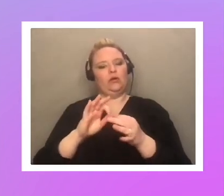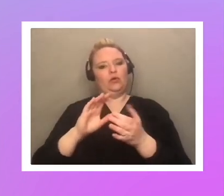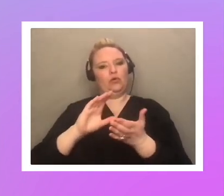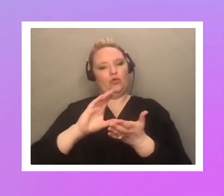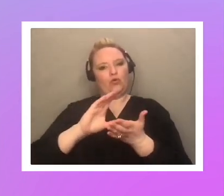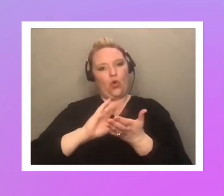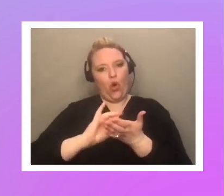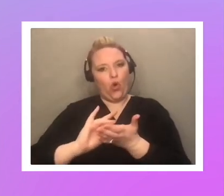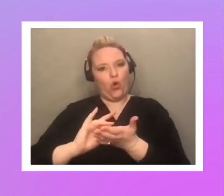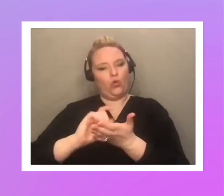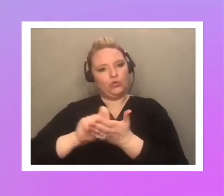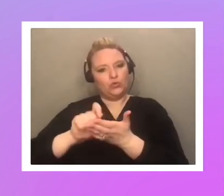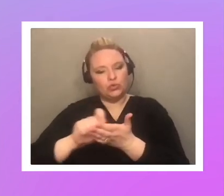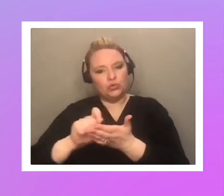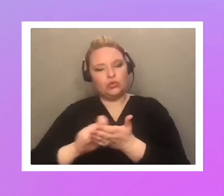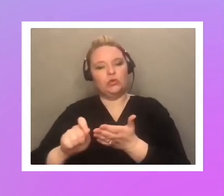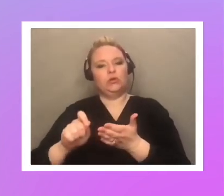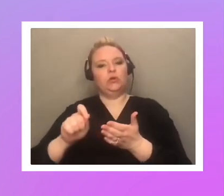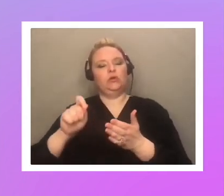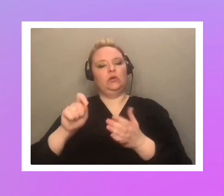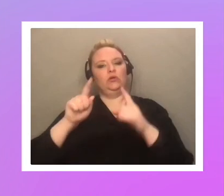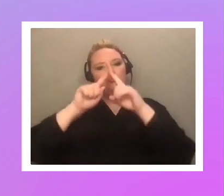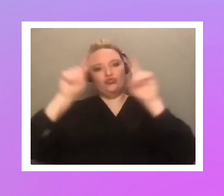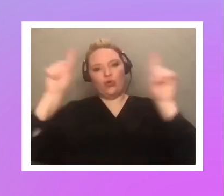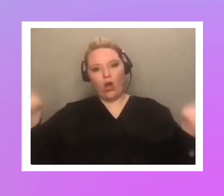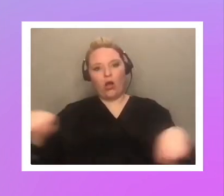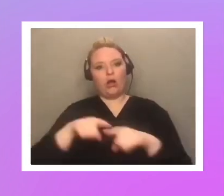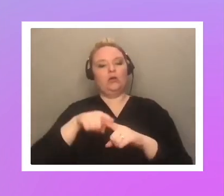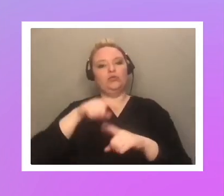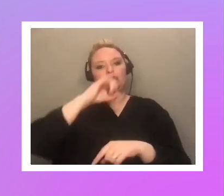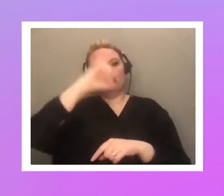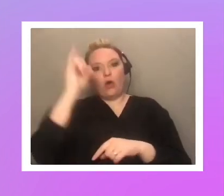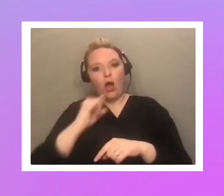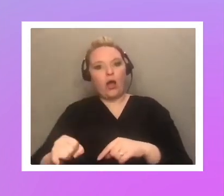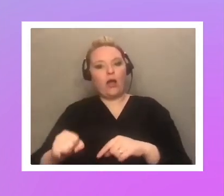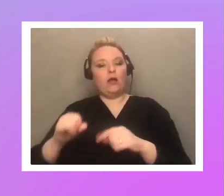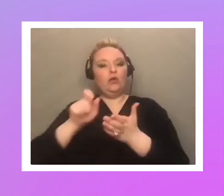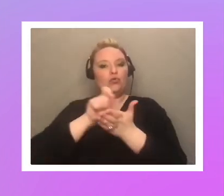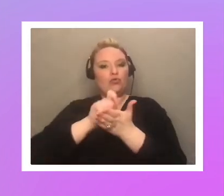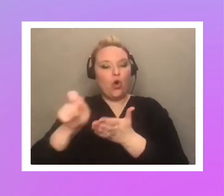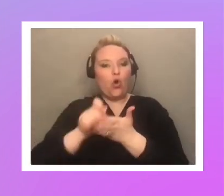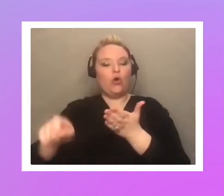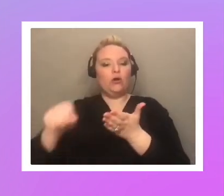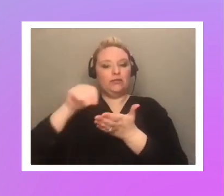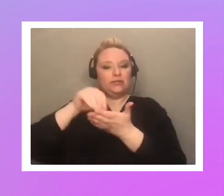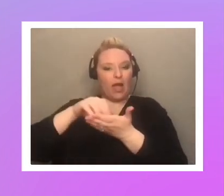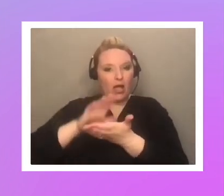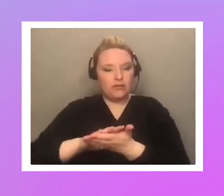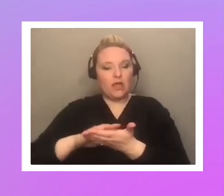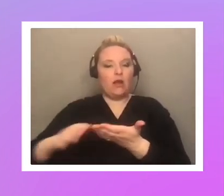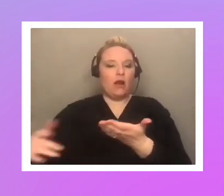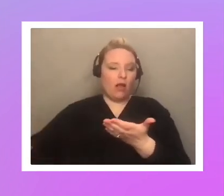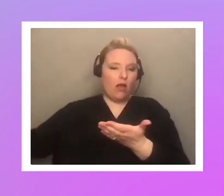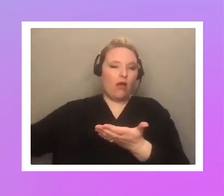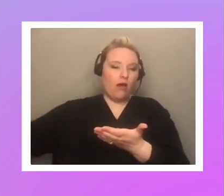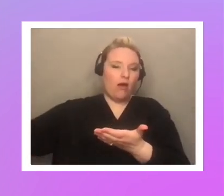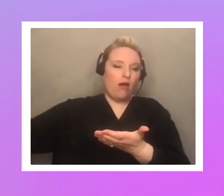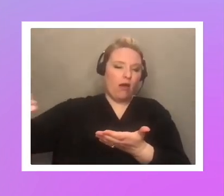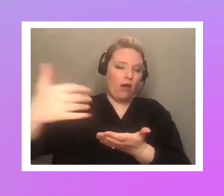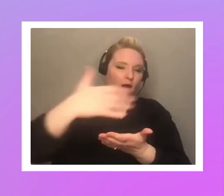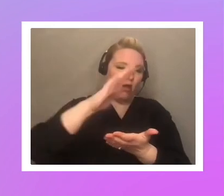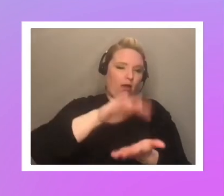you've kept, any chalkboard drawings, notes, all the documentation about what you've done to make